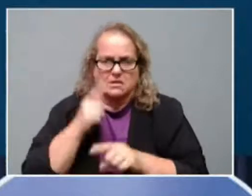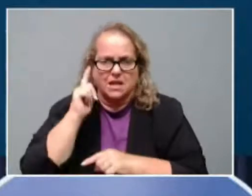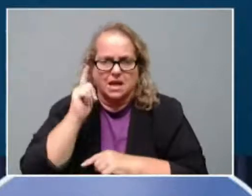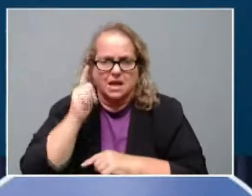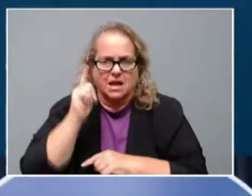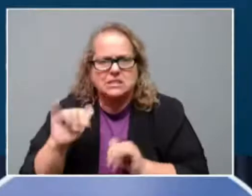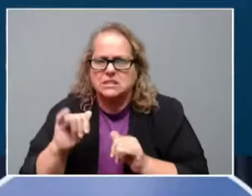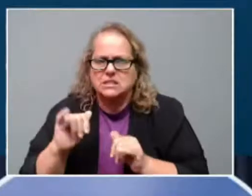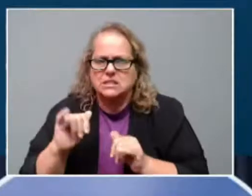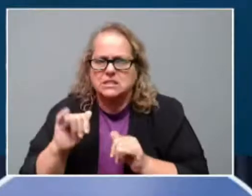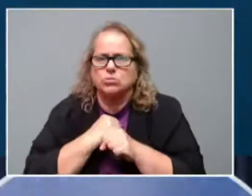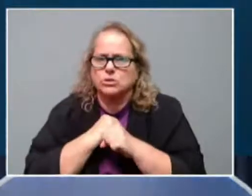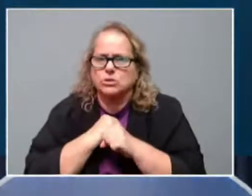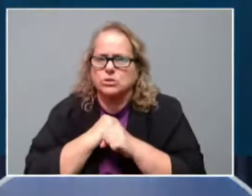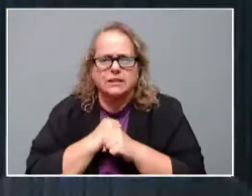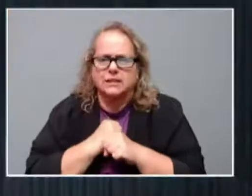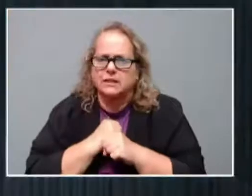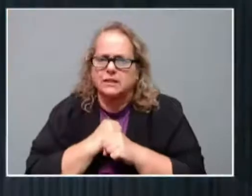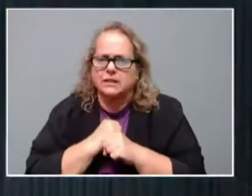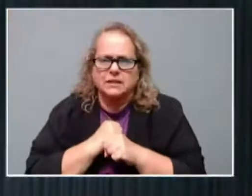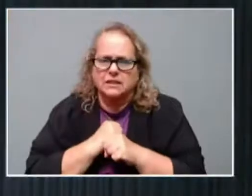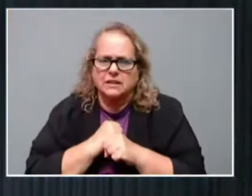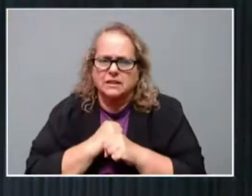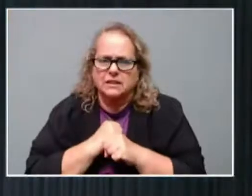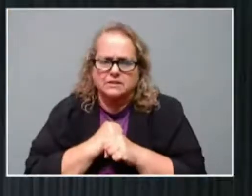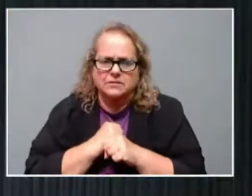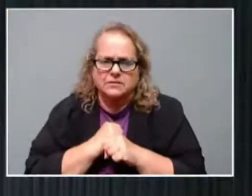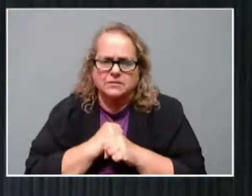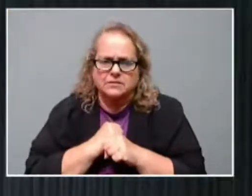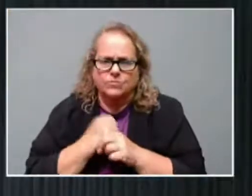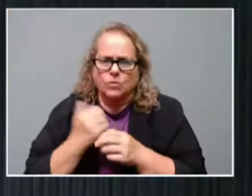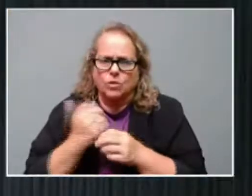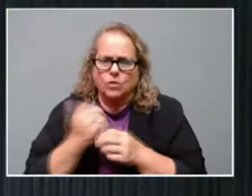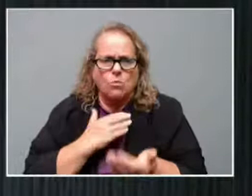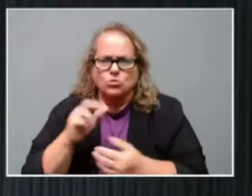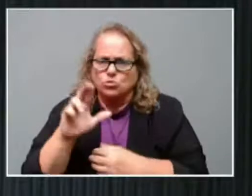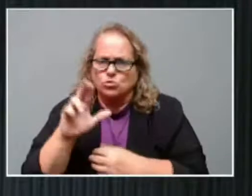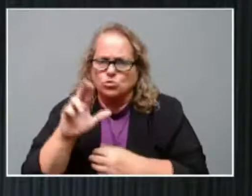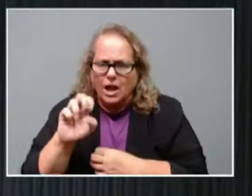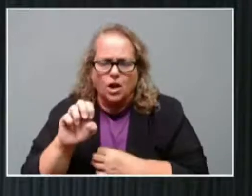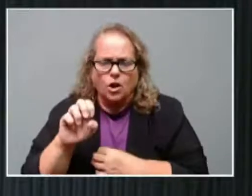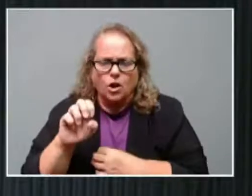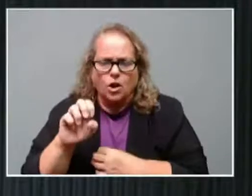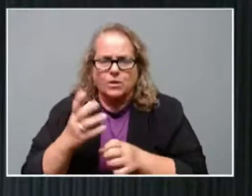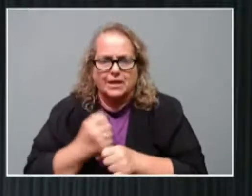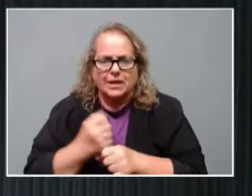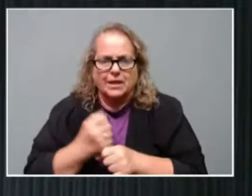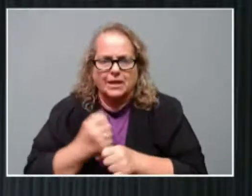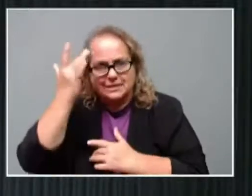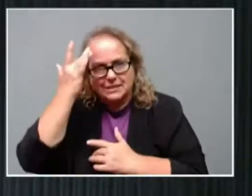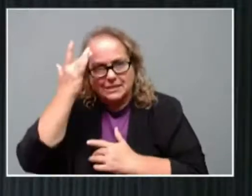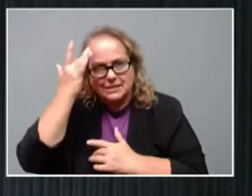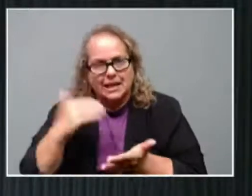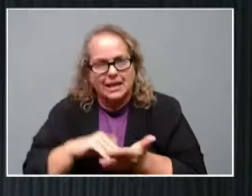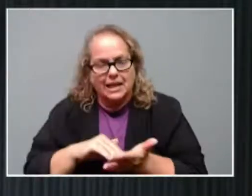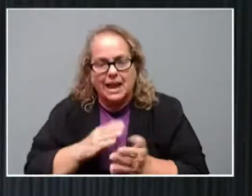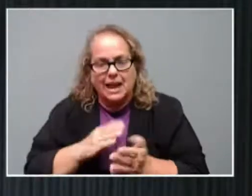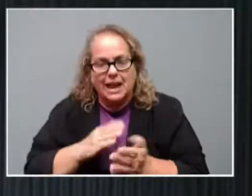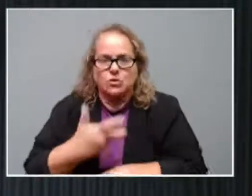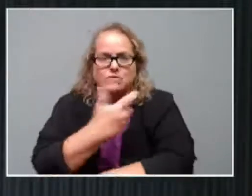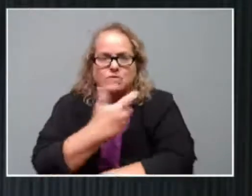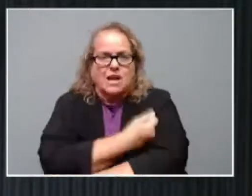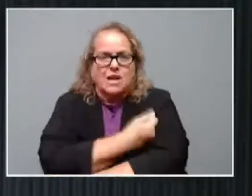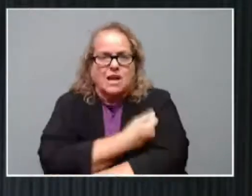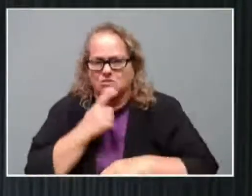made it almost rare to get sick out of COVID for having it.